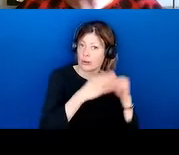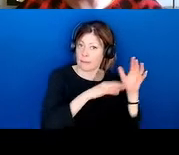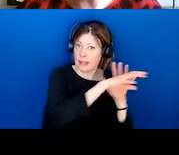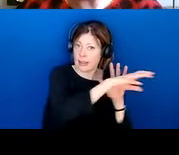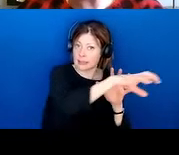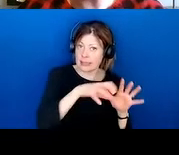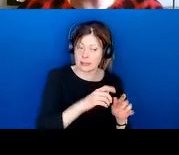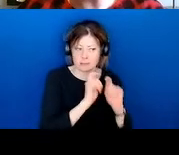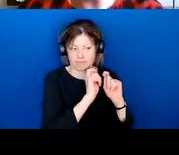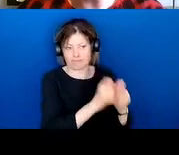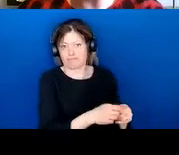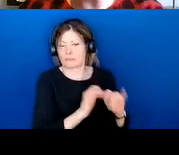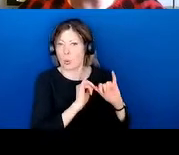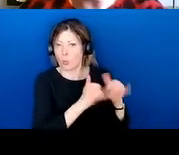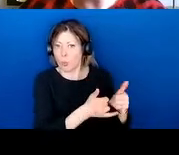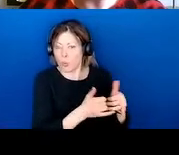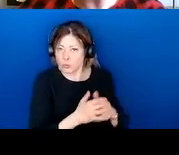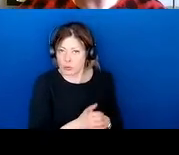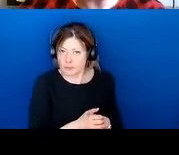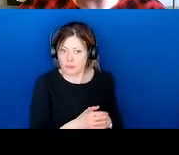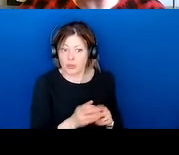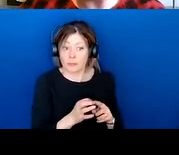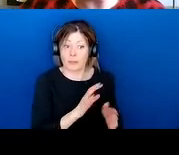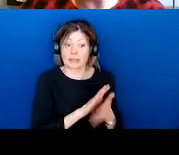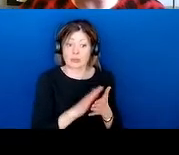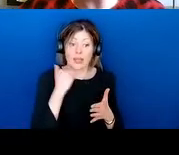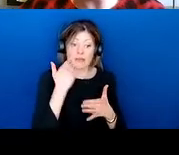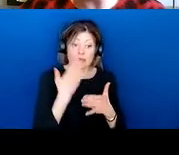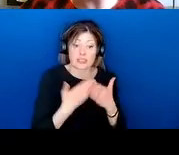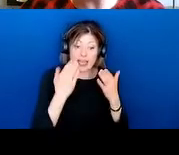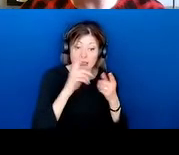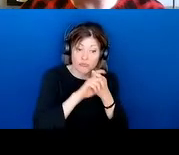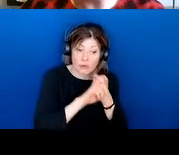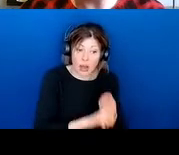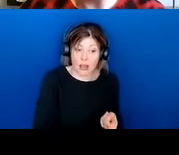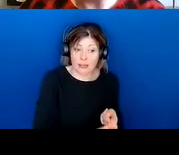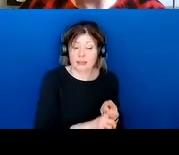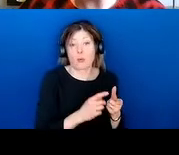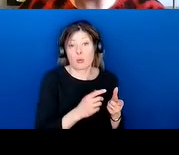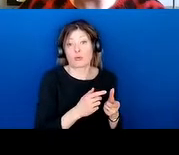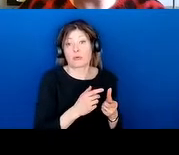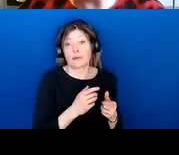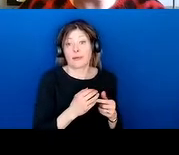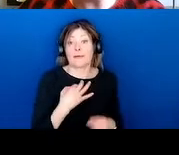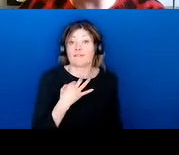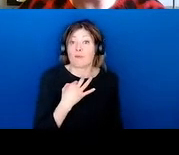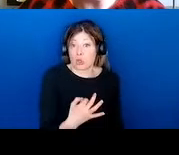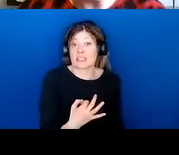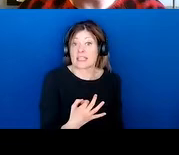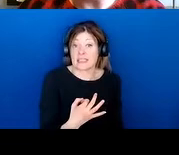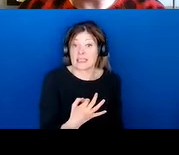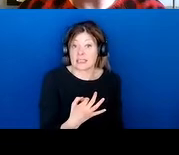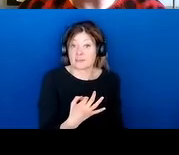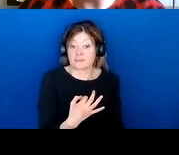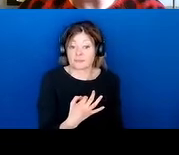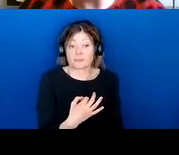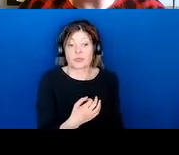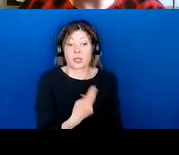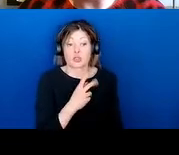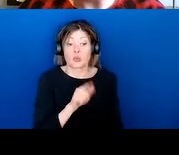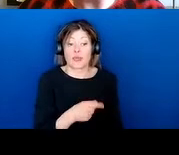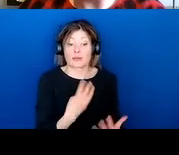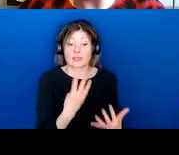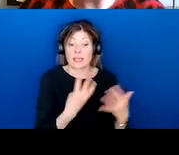And Painshill depends every day on its small but dedicated army of volunteers. In 2019, we won an